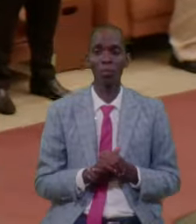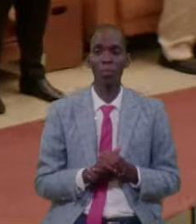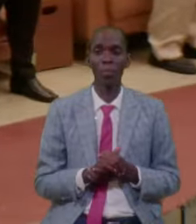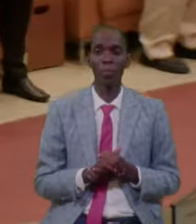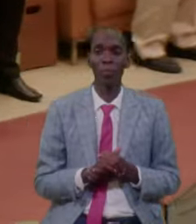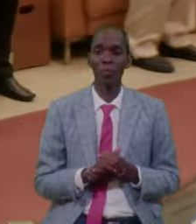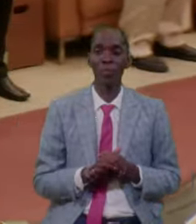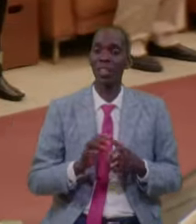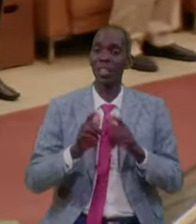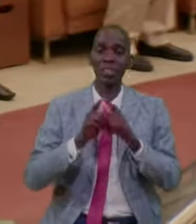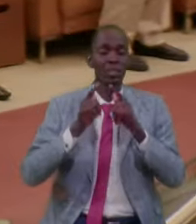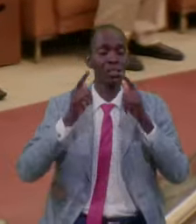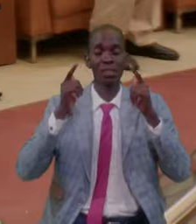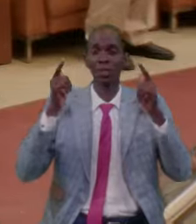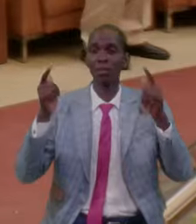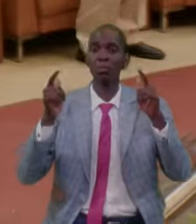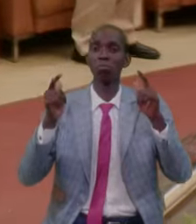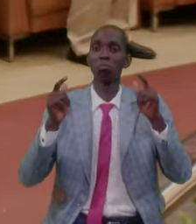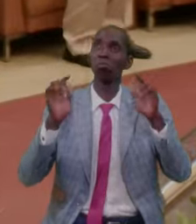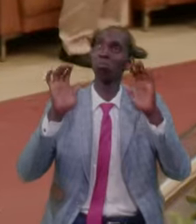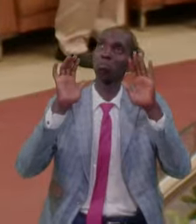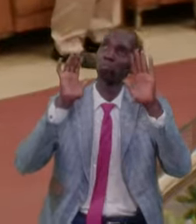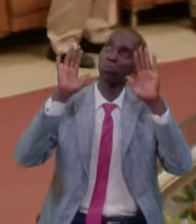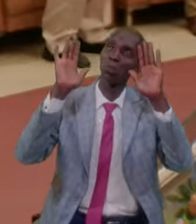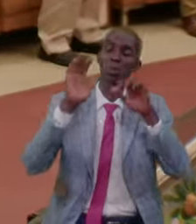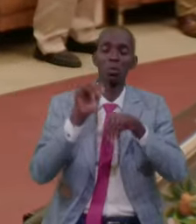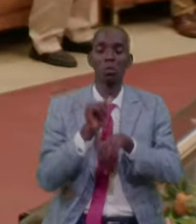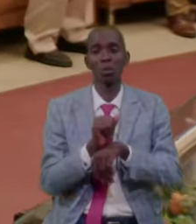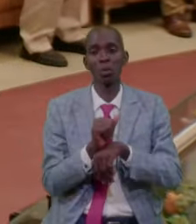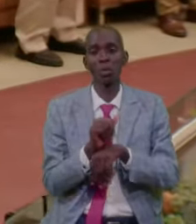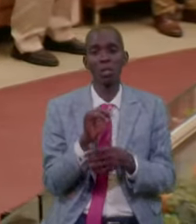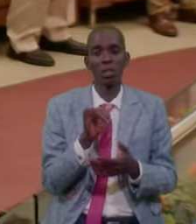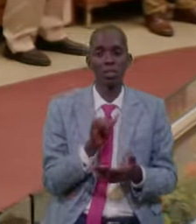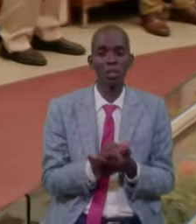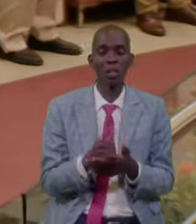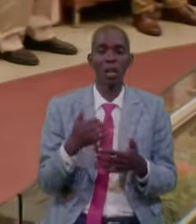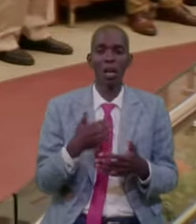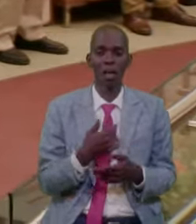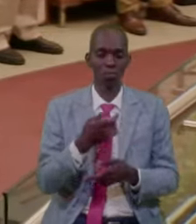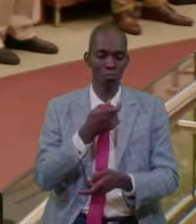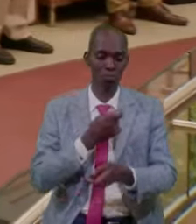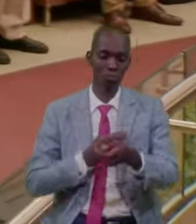spectacular, sensational miracles are taking the place